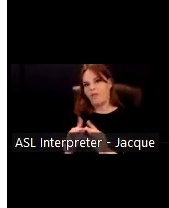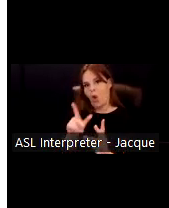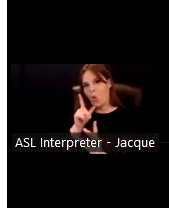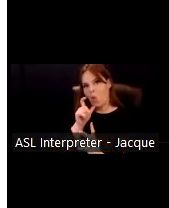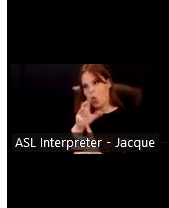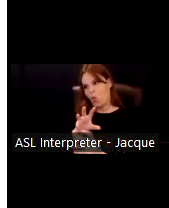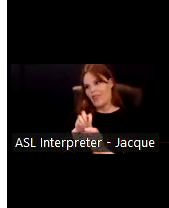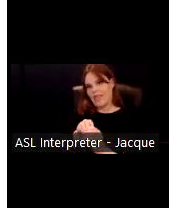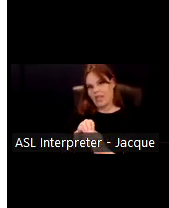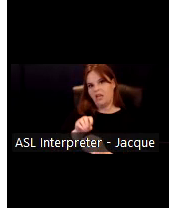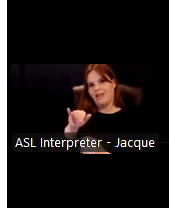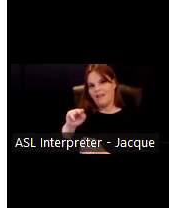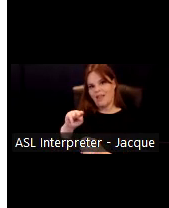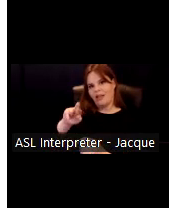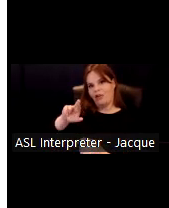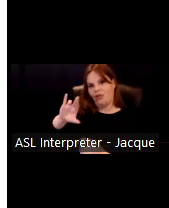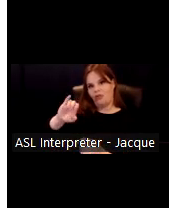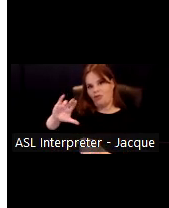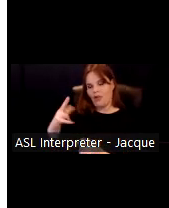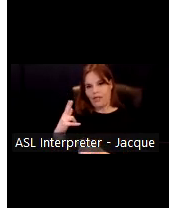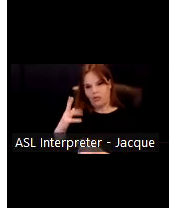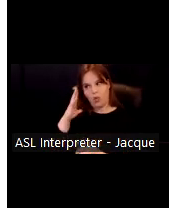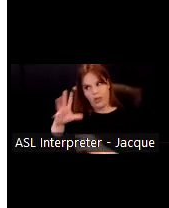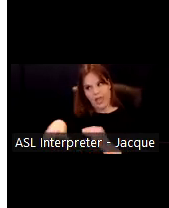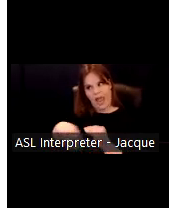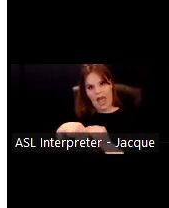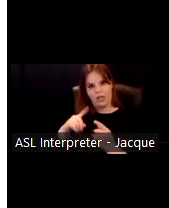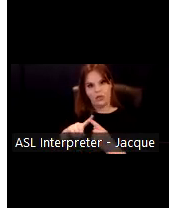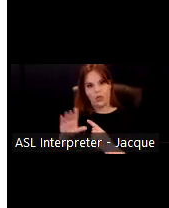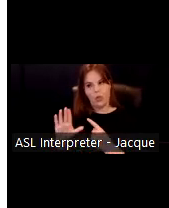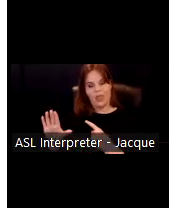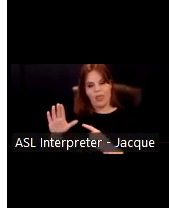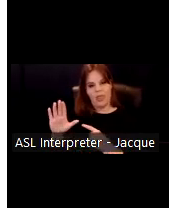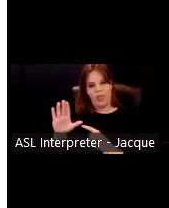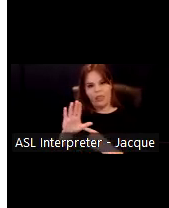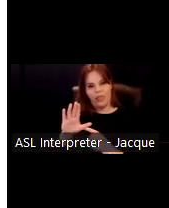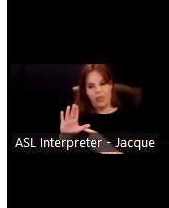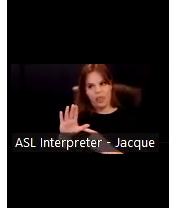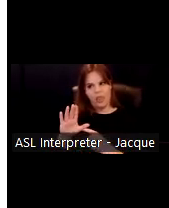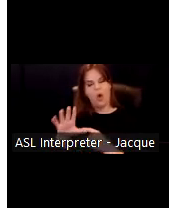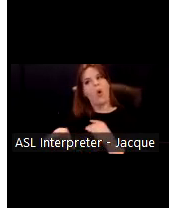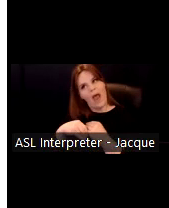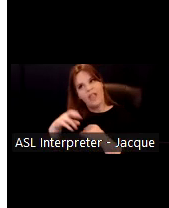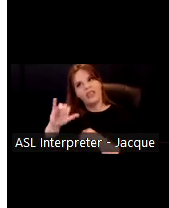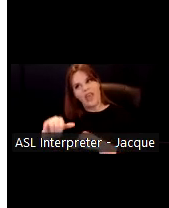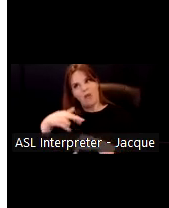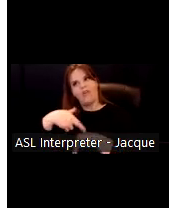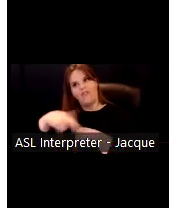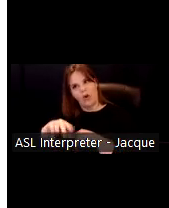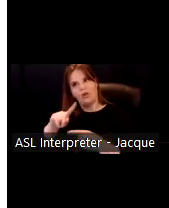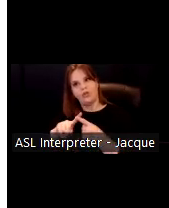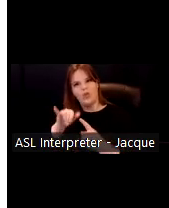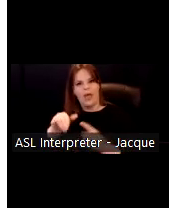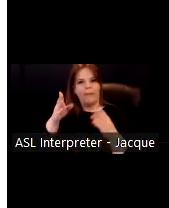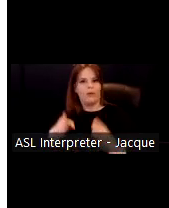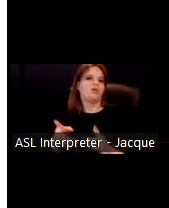will be adding to their caseload, or adding that referral to that person.